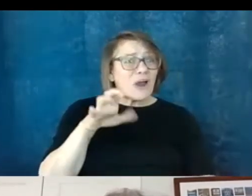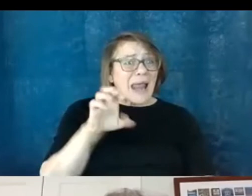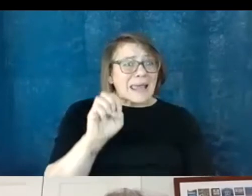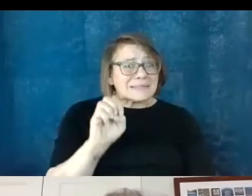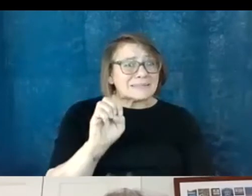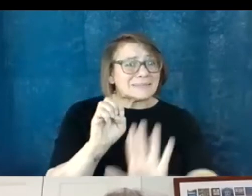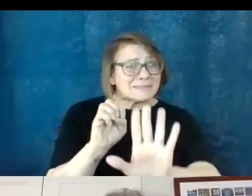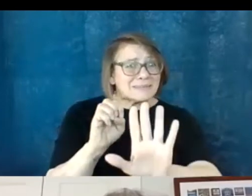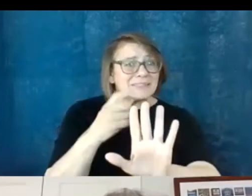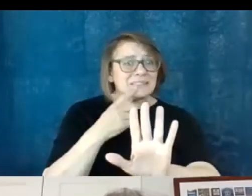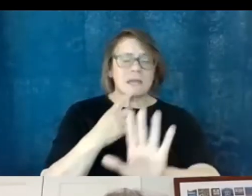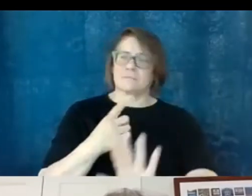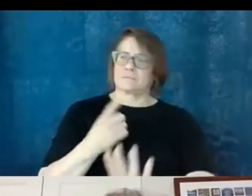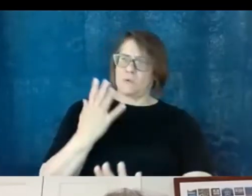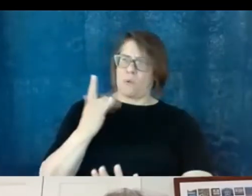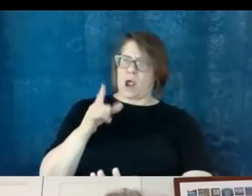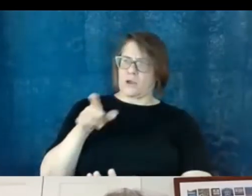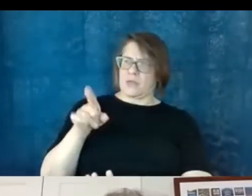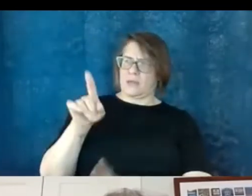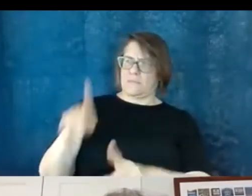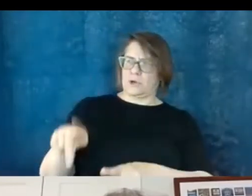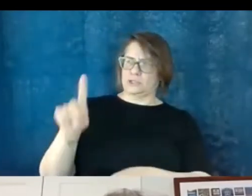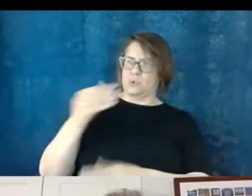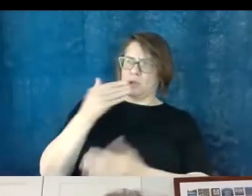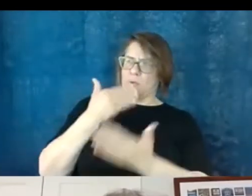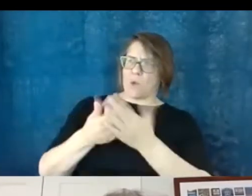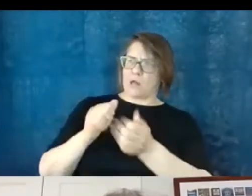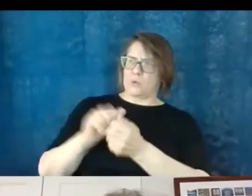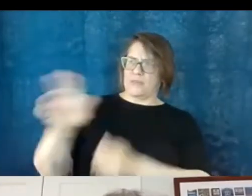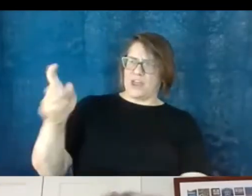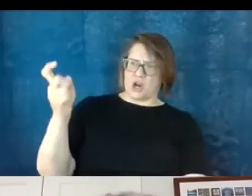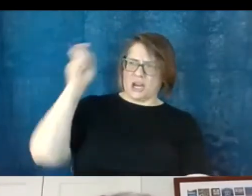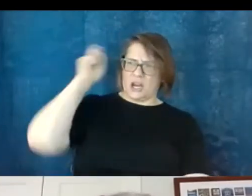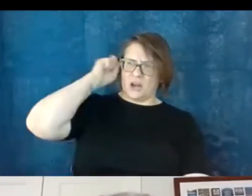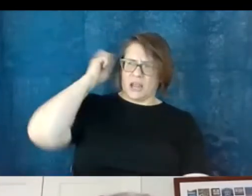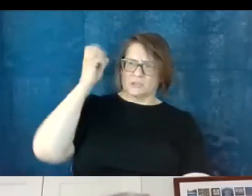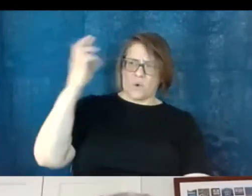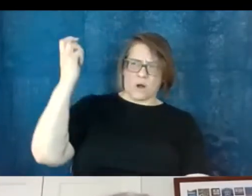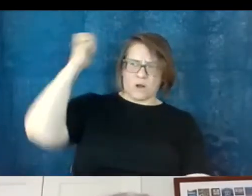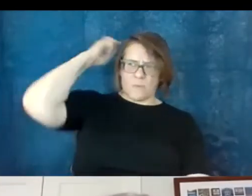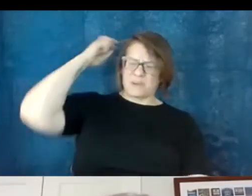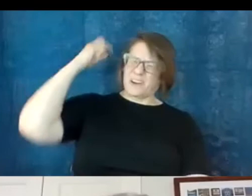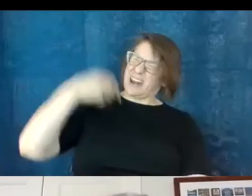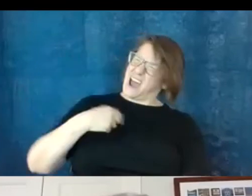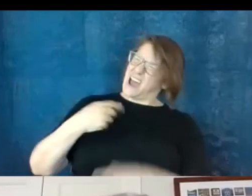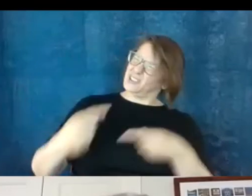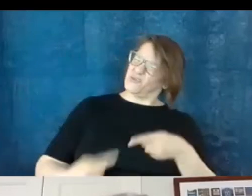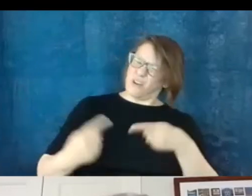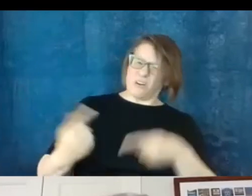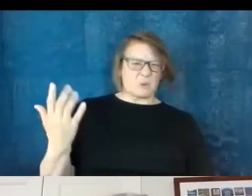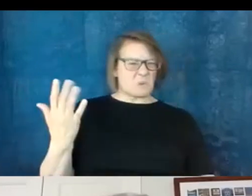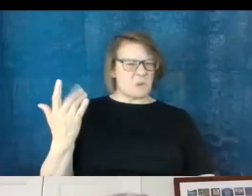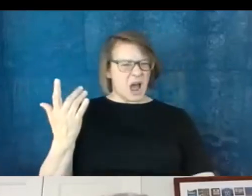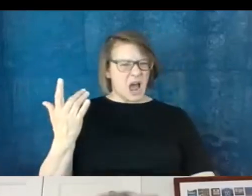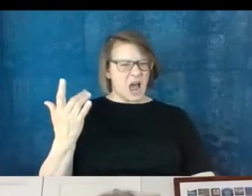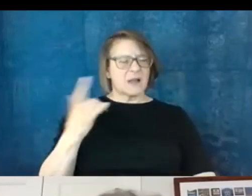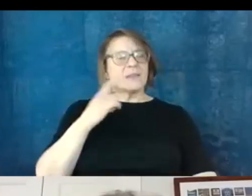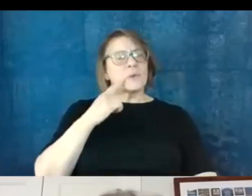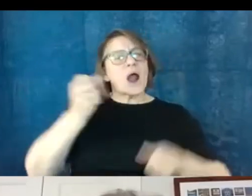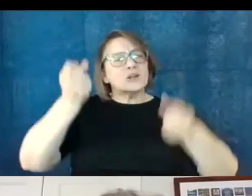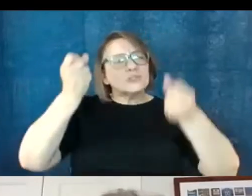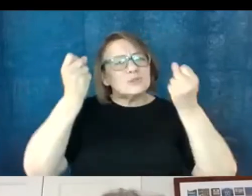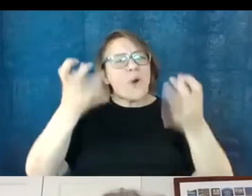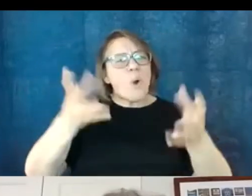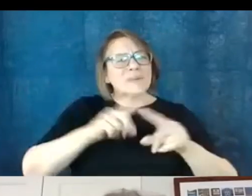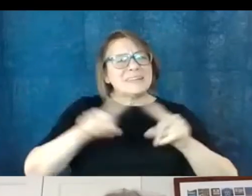well, why are they doing so well with their hearing aids or cochlear implants, and I'm really, really struggling? There are so many